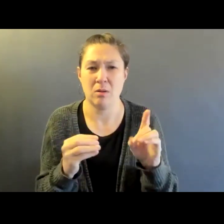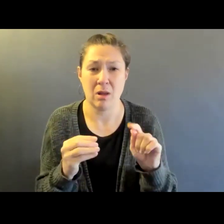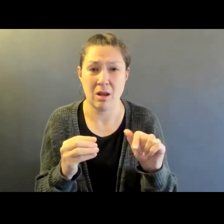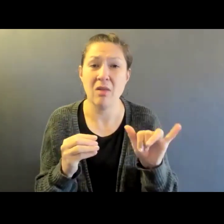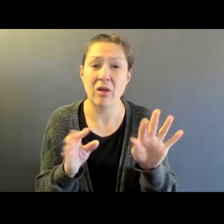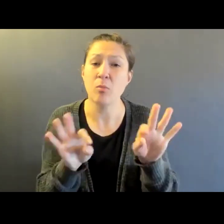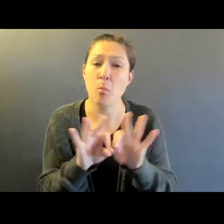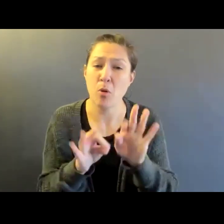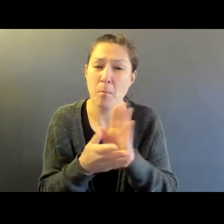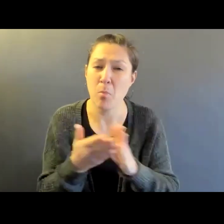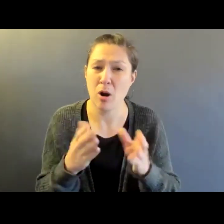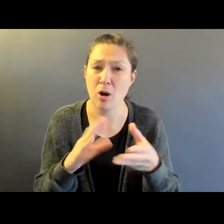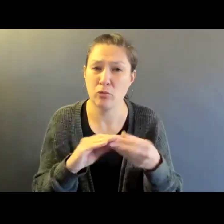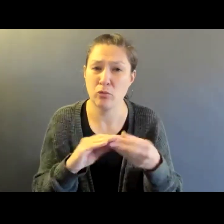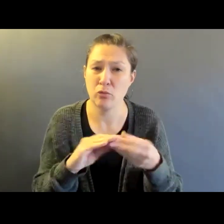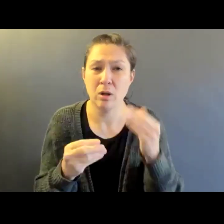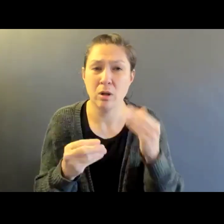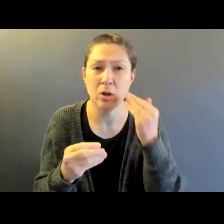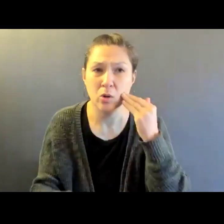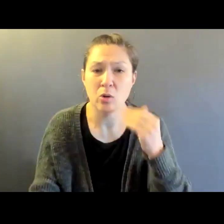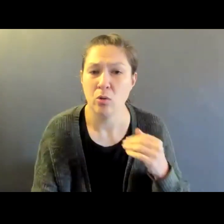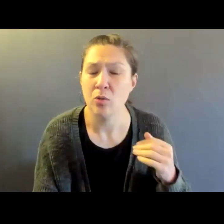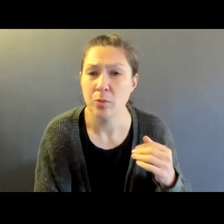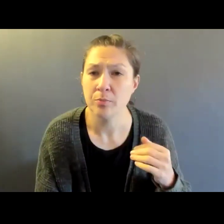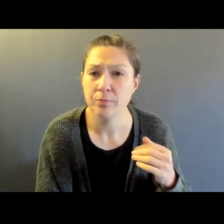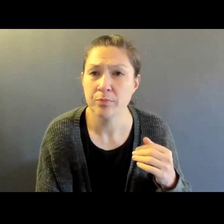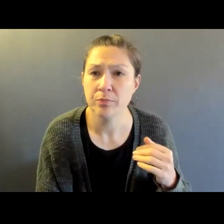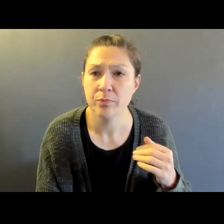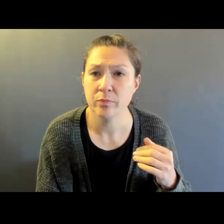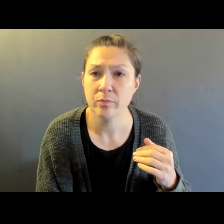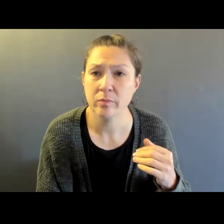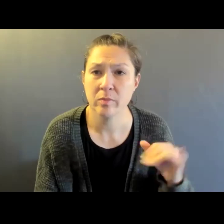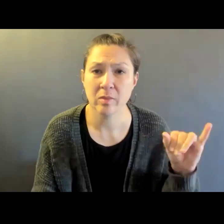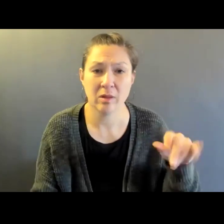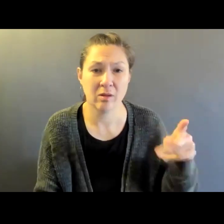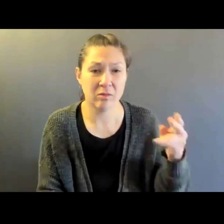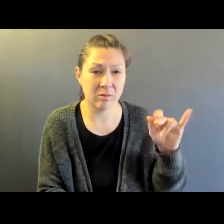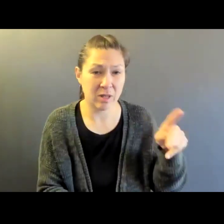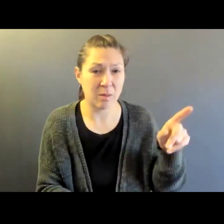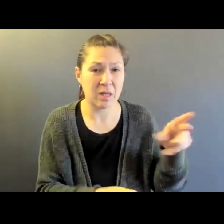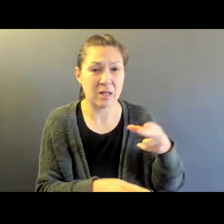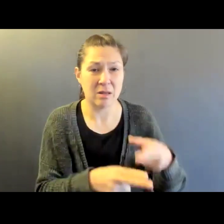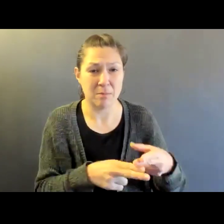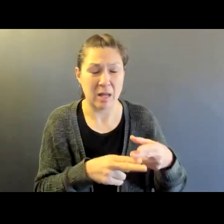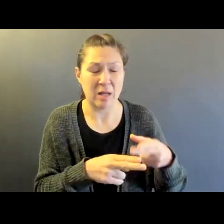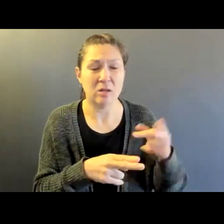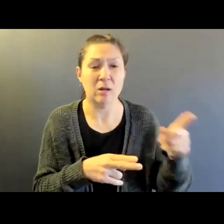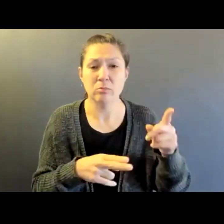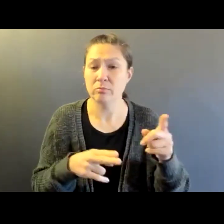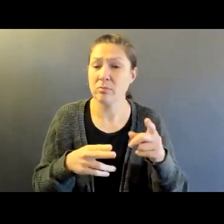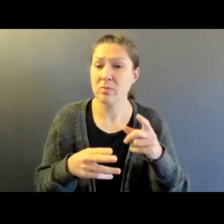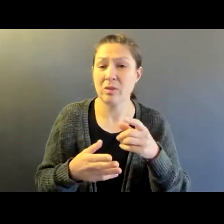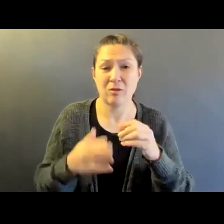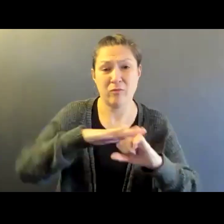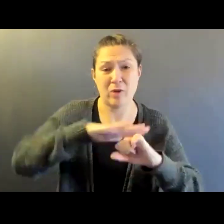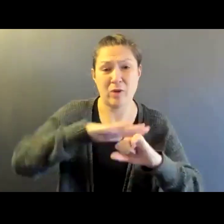because, as Philip was talking about, many of our funders are willing to let us focus on the outcomes that we see as important.